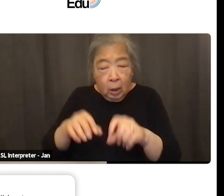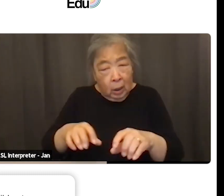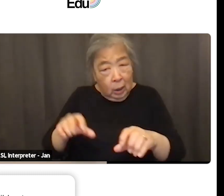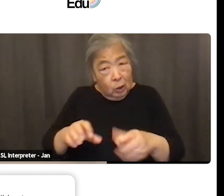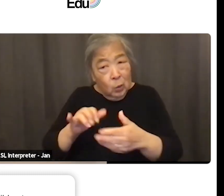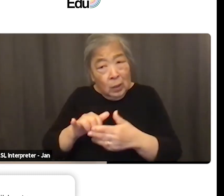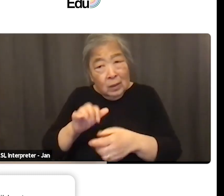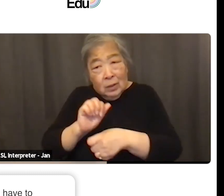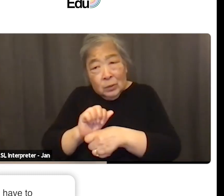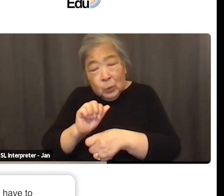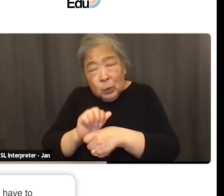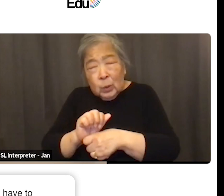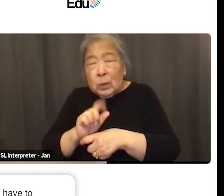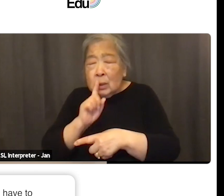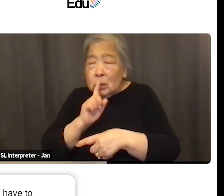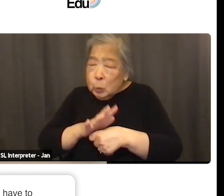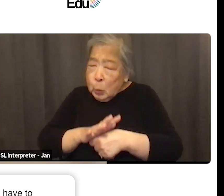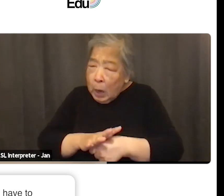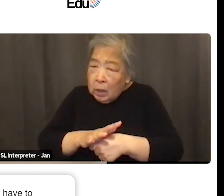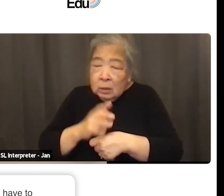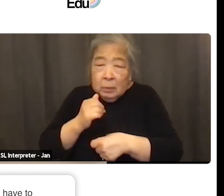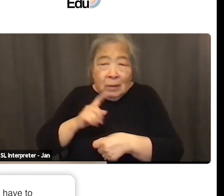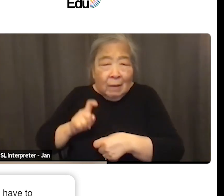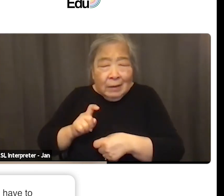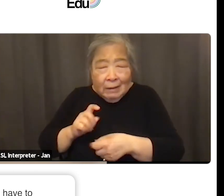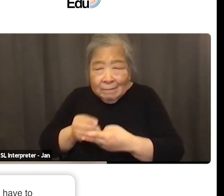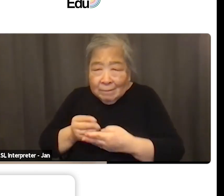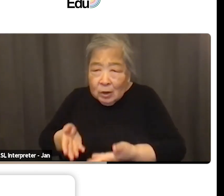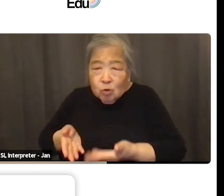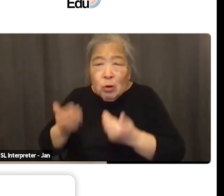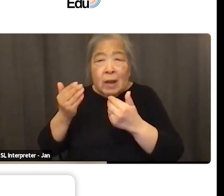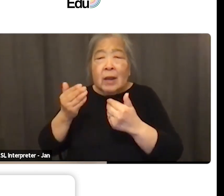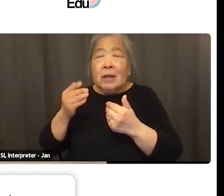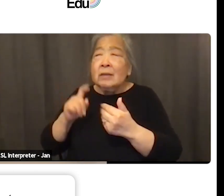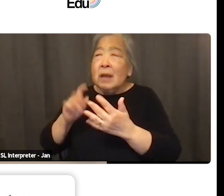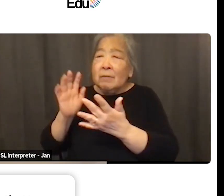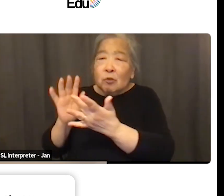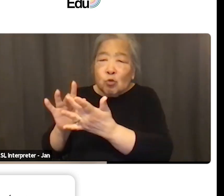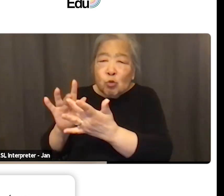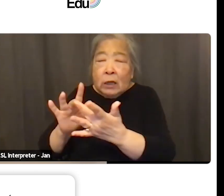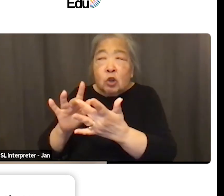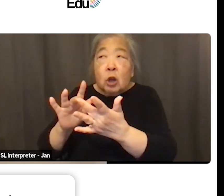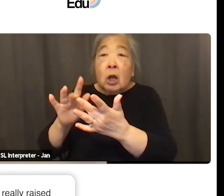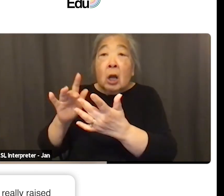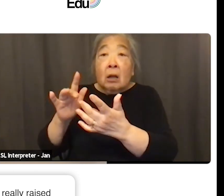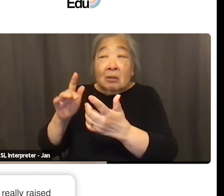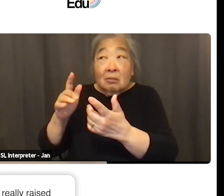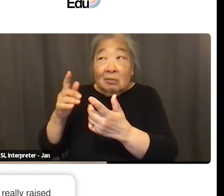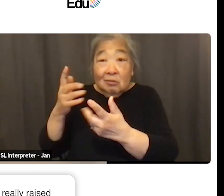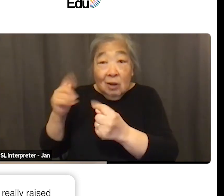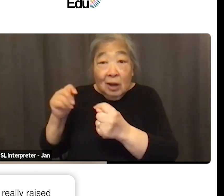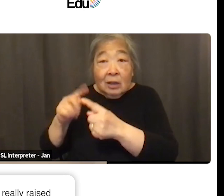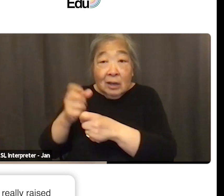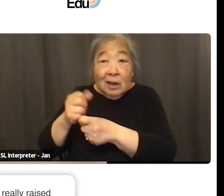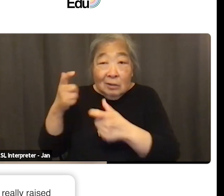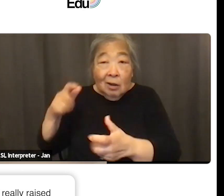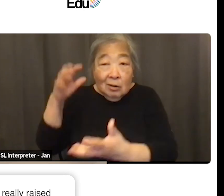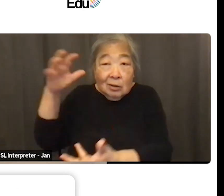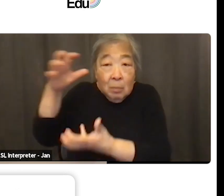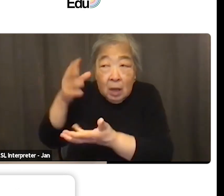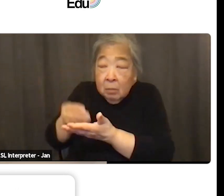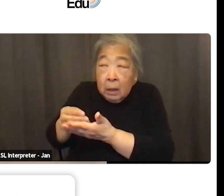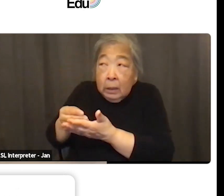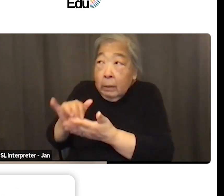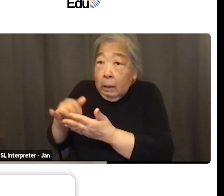lot of stress because we have to fundraise and reach large amounts of money that we've never really raised